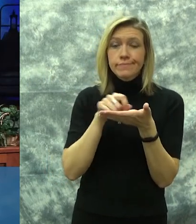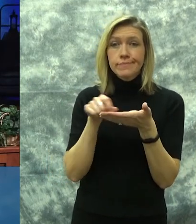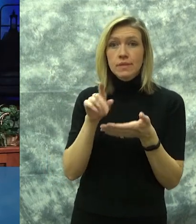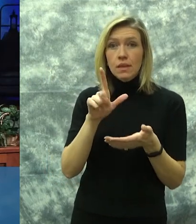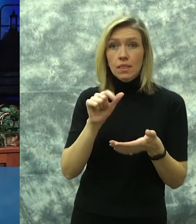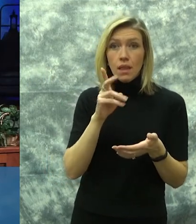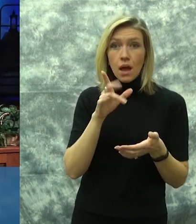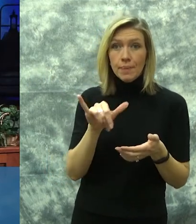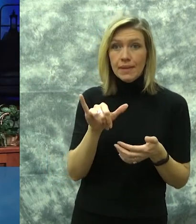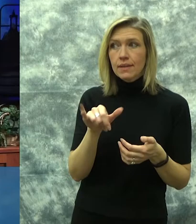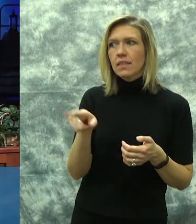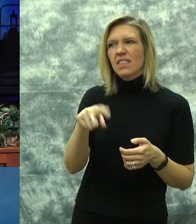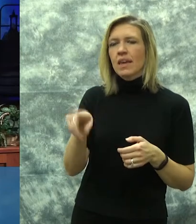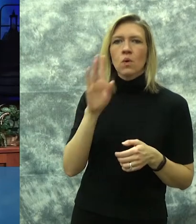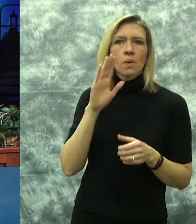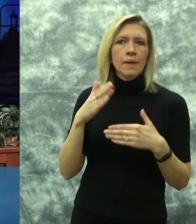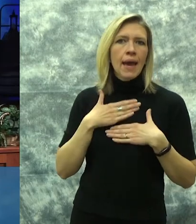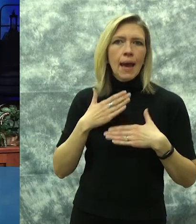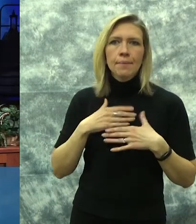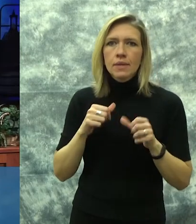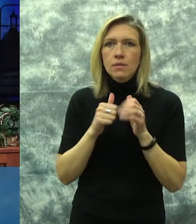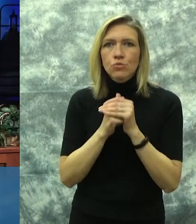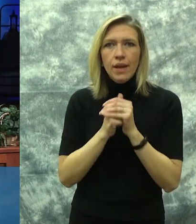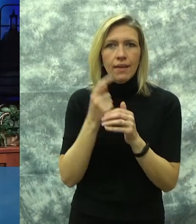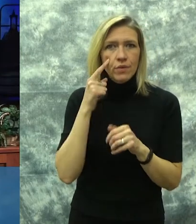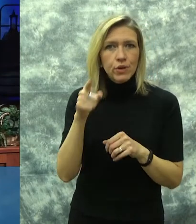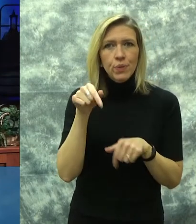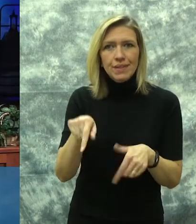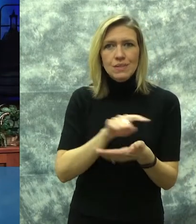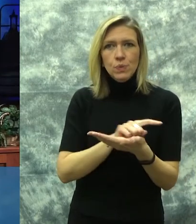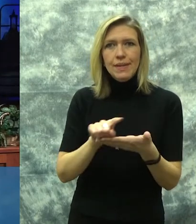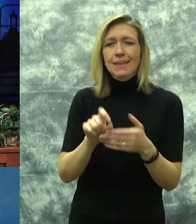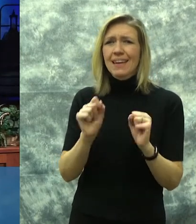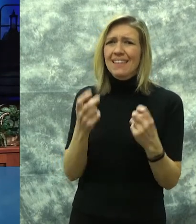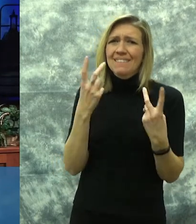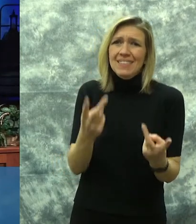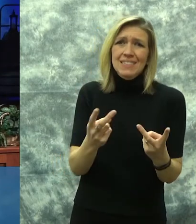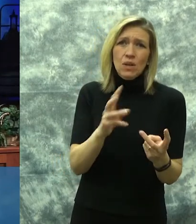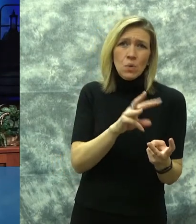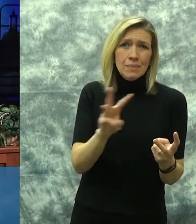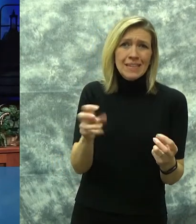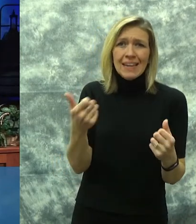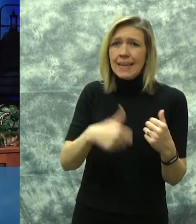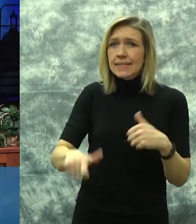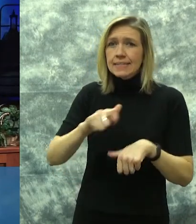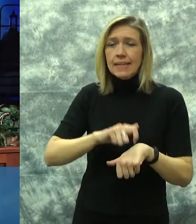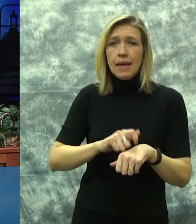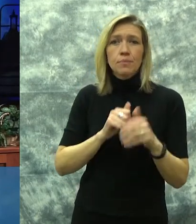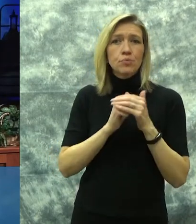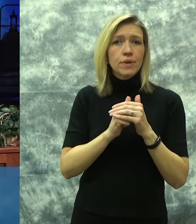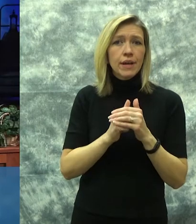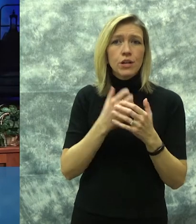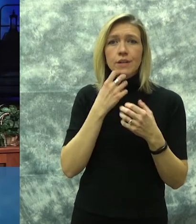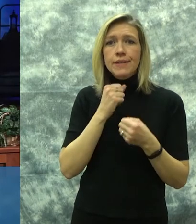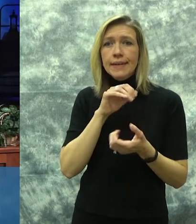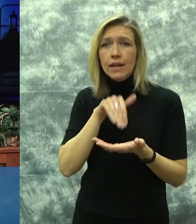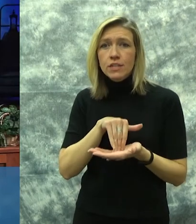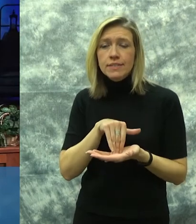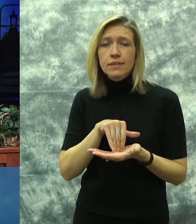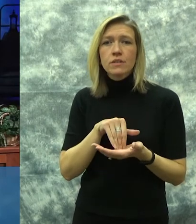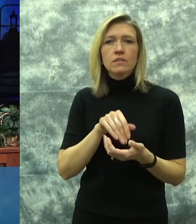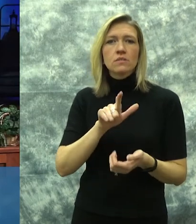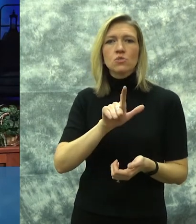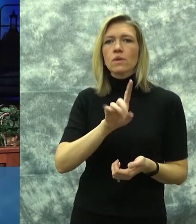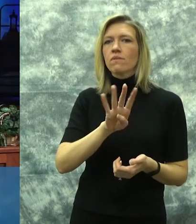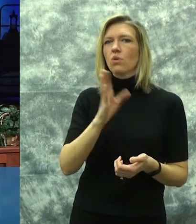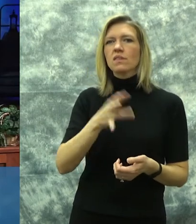to pray for you throughout this week. And you can also go to our website anytime and go to the Prayer and Care Center. 24/7, you can put a prayer request